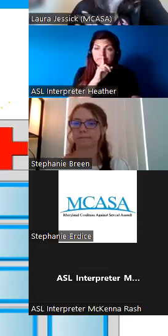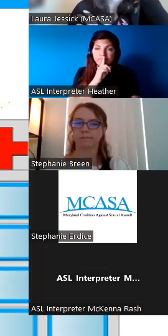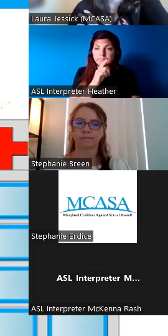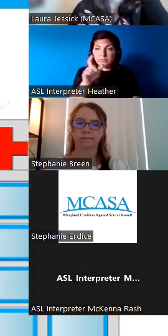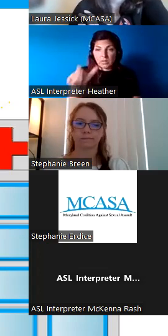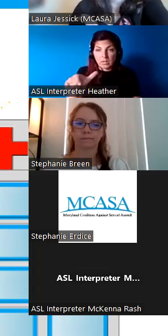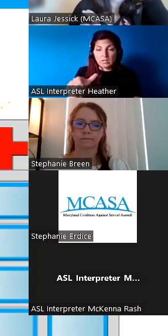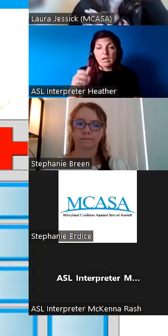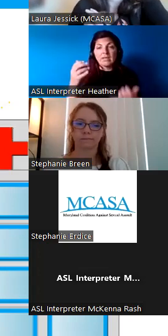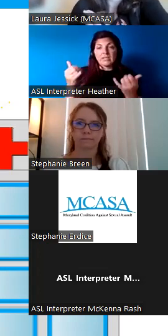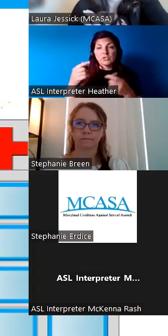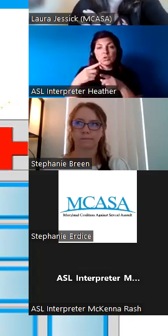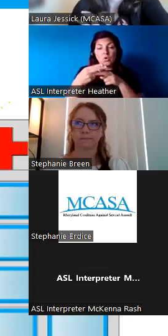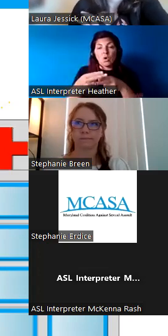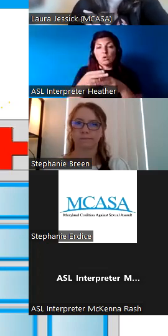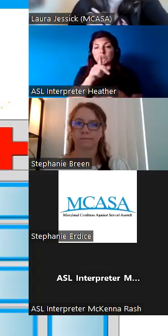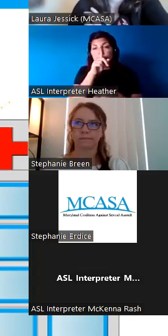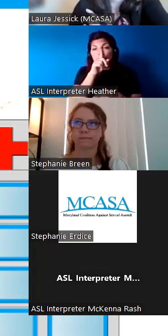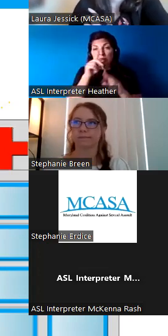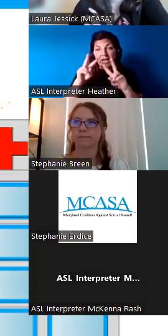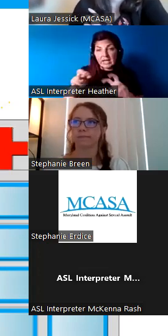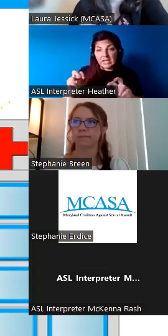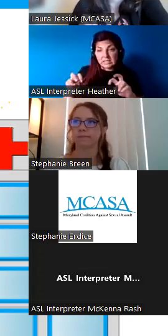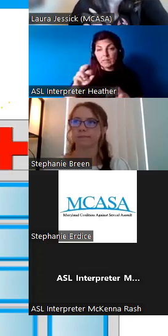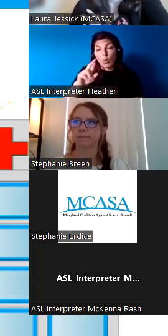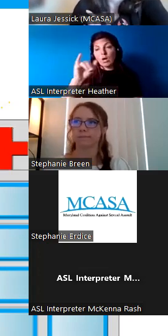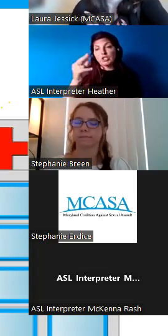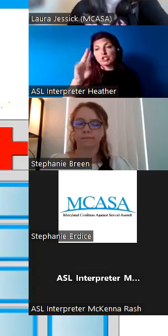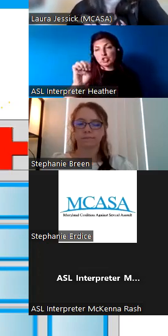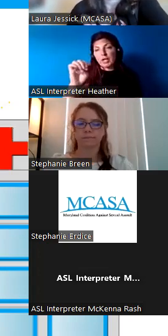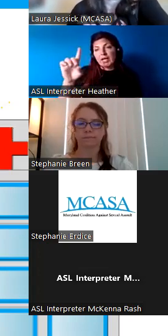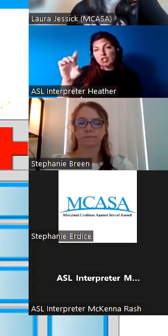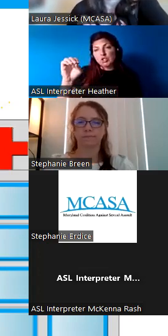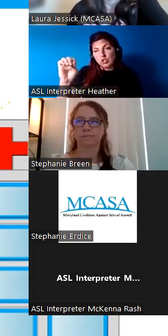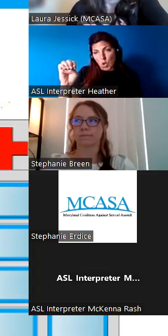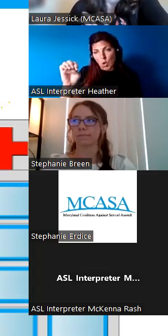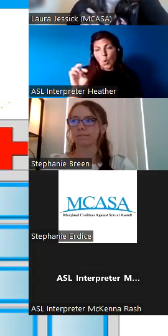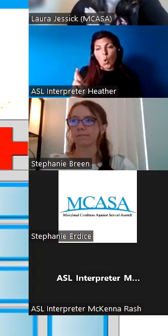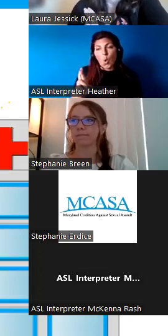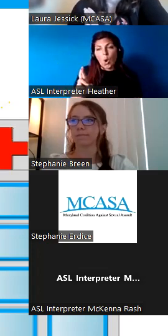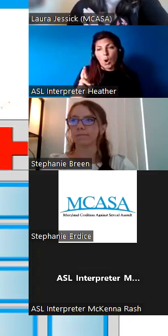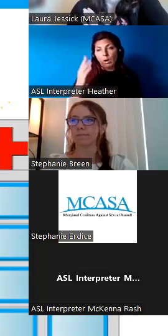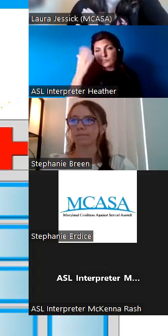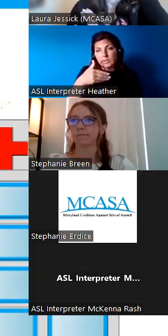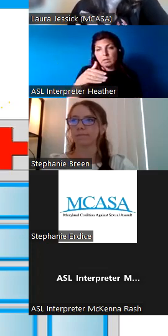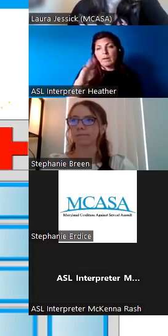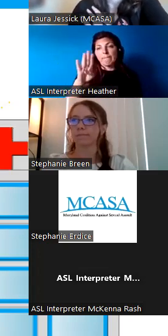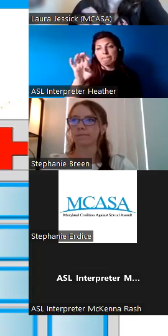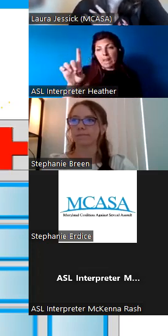considered anonymous exams, or sometimes referred to as Jane Doe exams or blind reports. For the sake